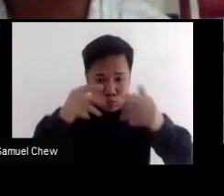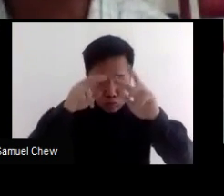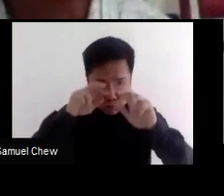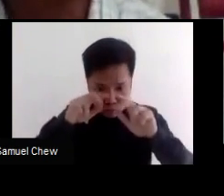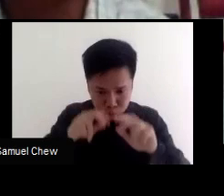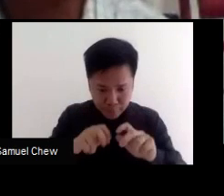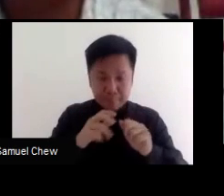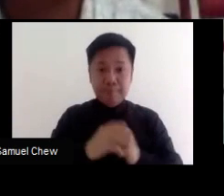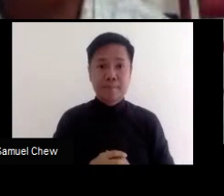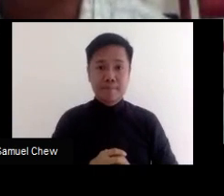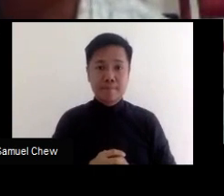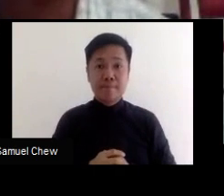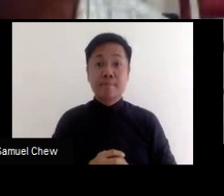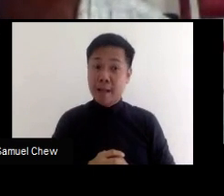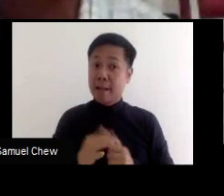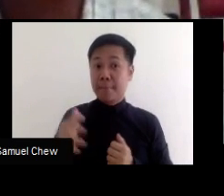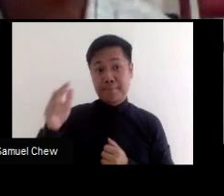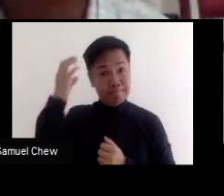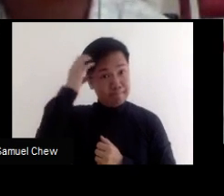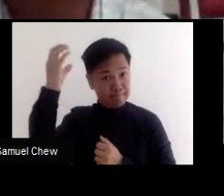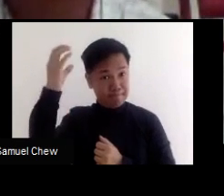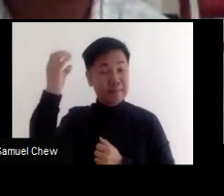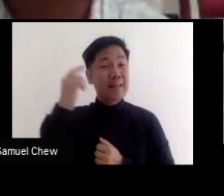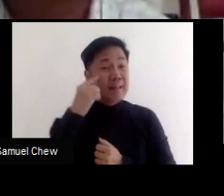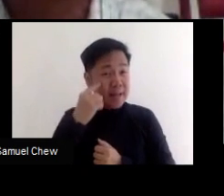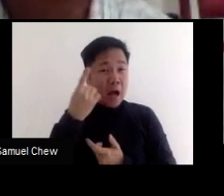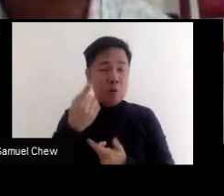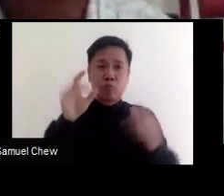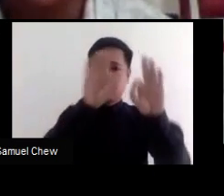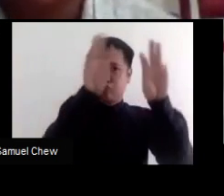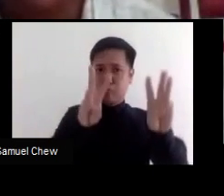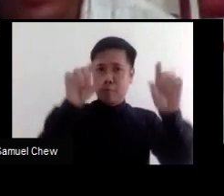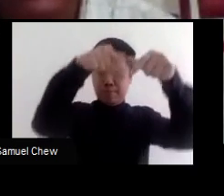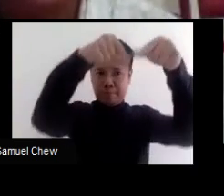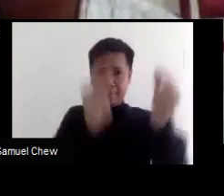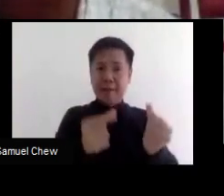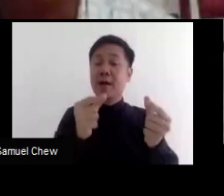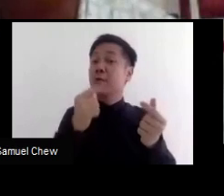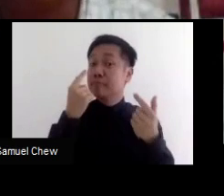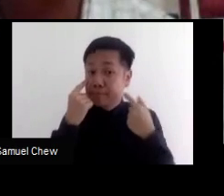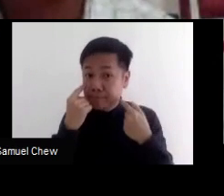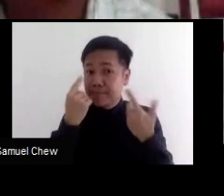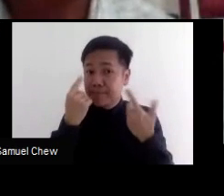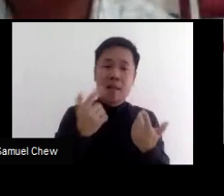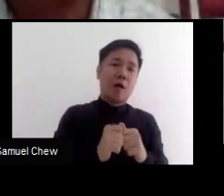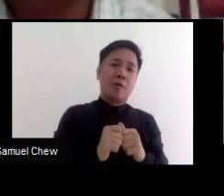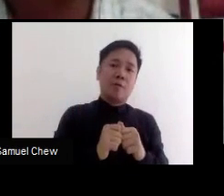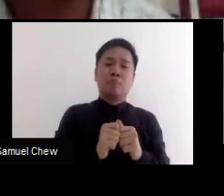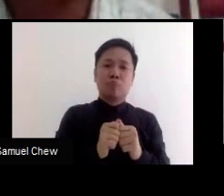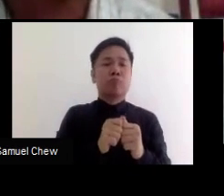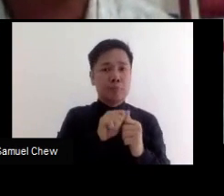the process of devising and adopting state indicator frameworks and district indicator frameworks, which is leading to localization of national indicators